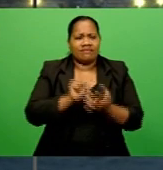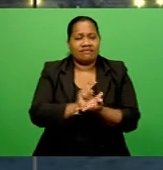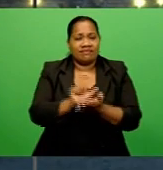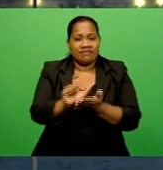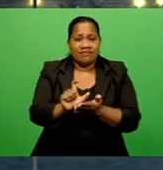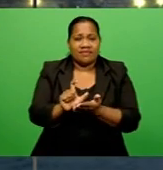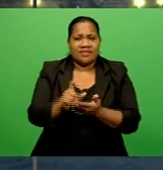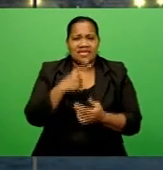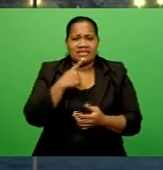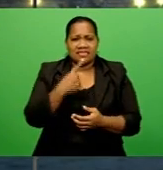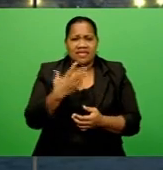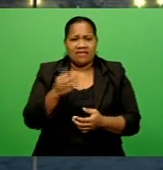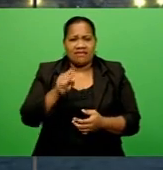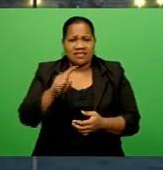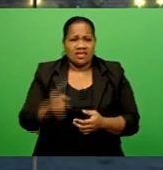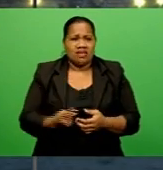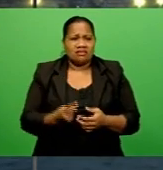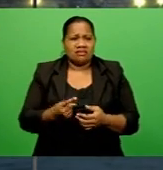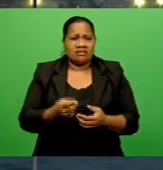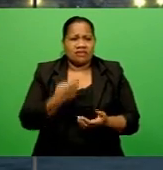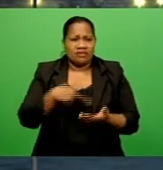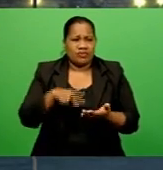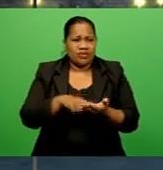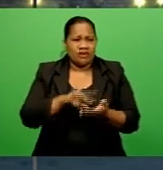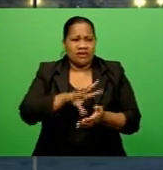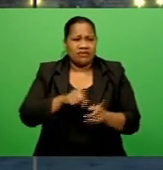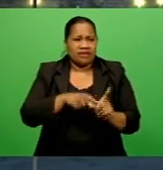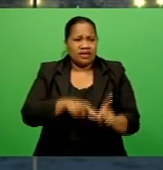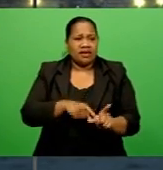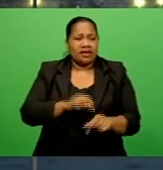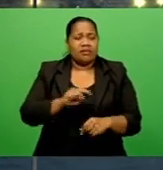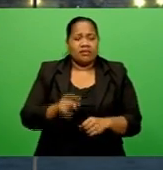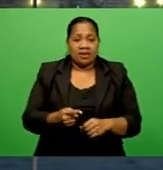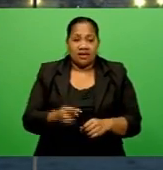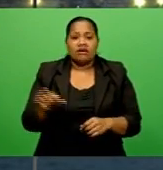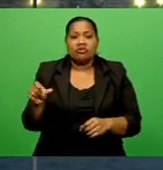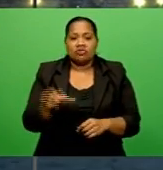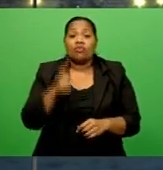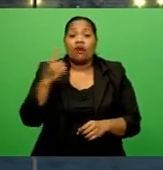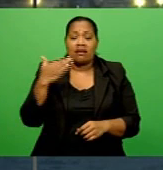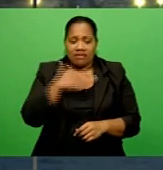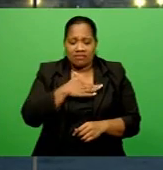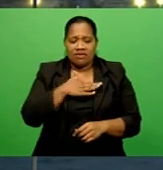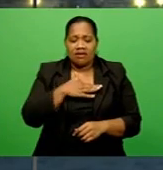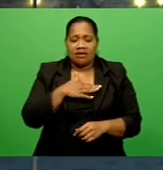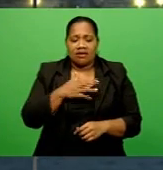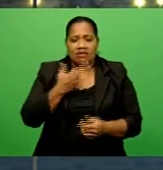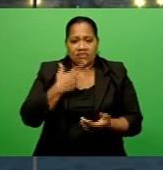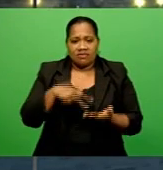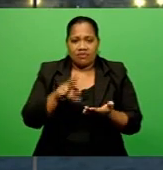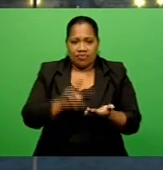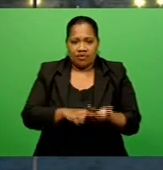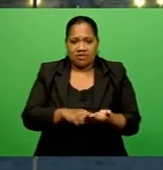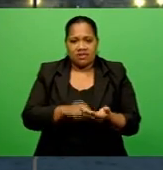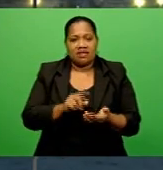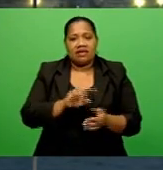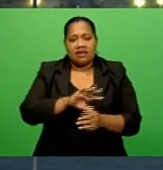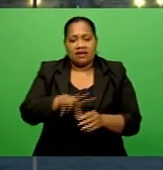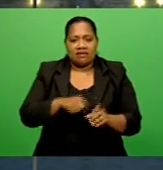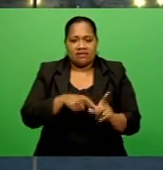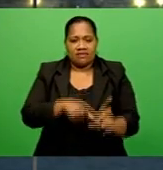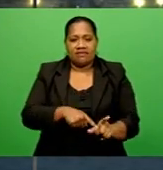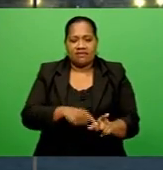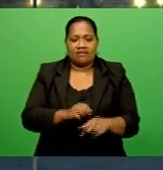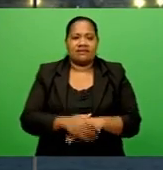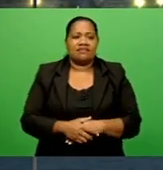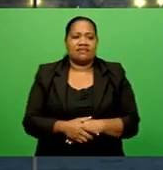said that there are 1,000 cases recorded annually. What I should have said was 100 cases or thereabouts are recorded annually.